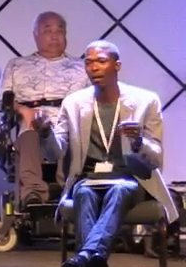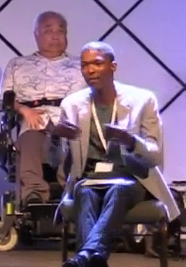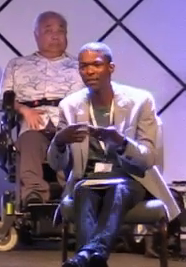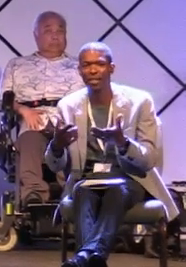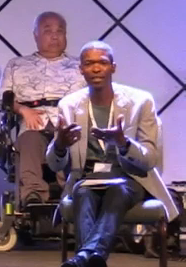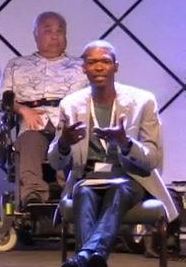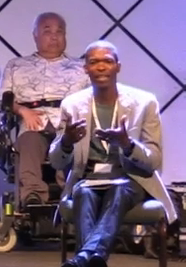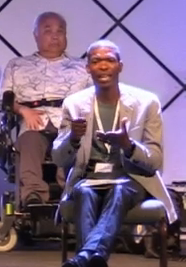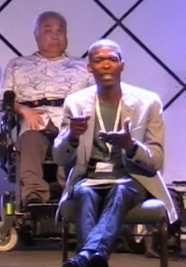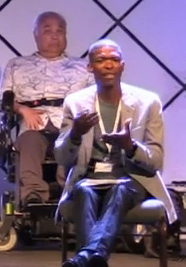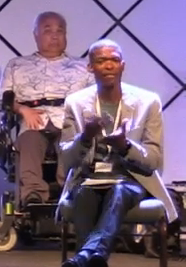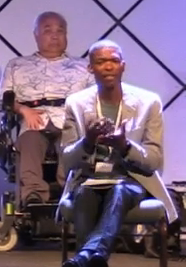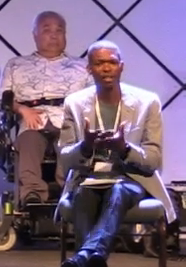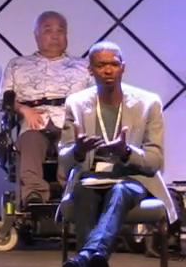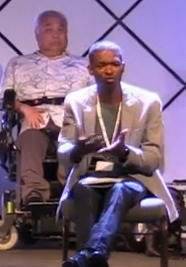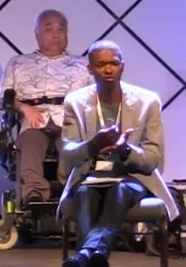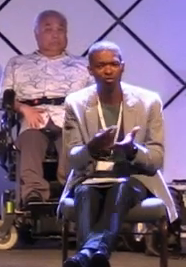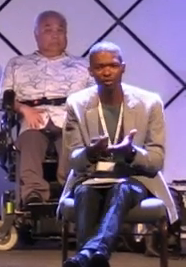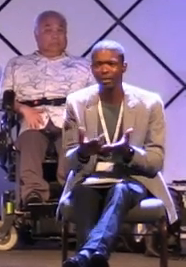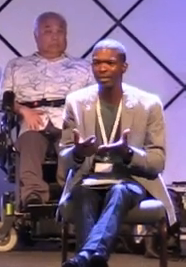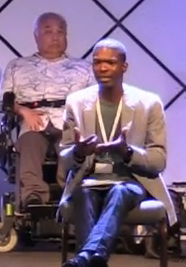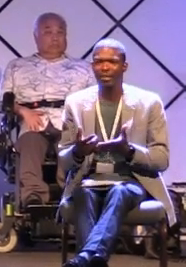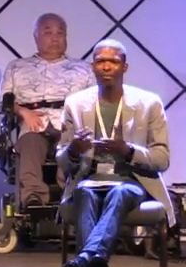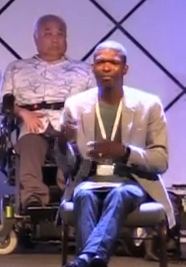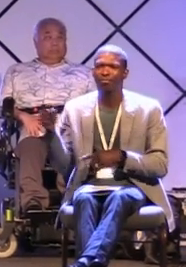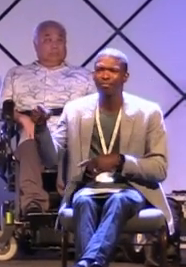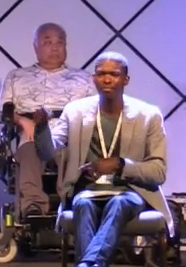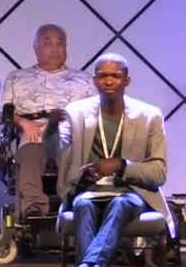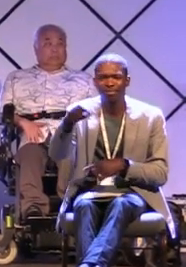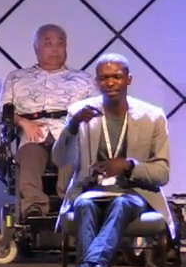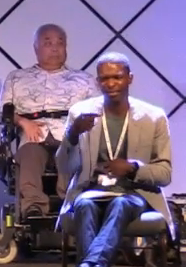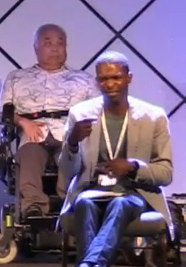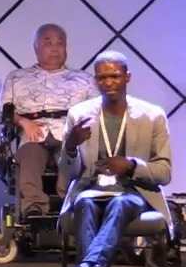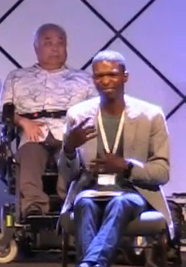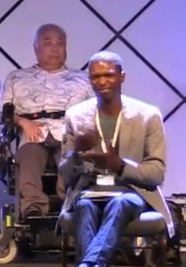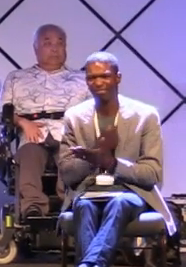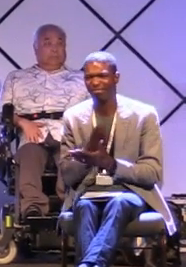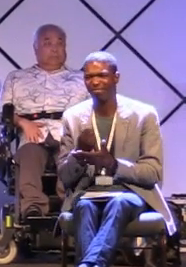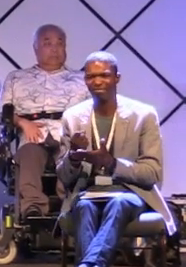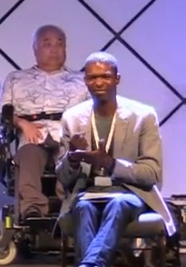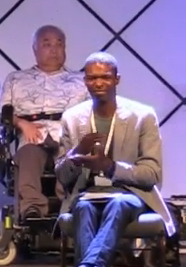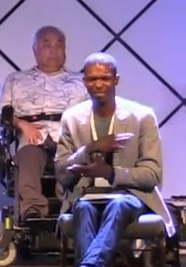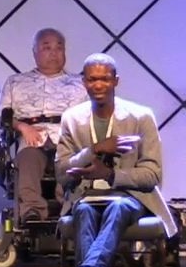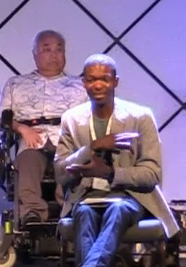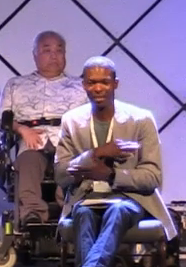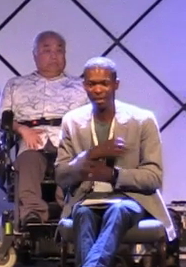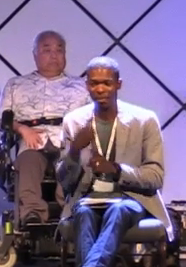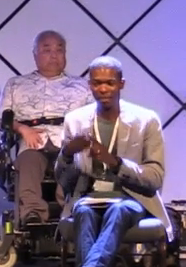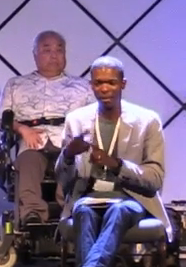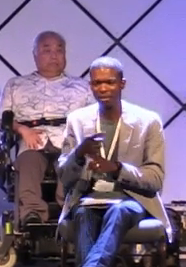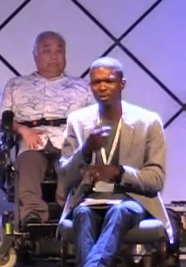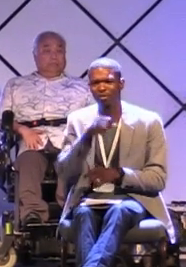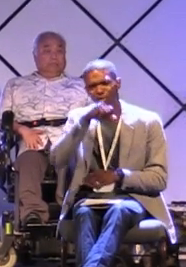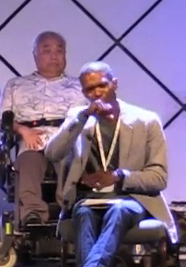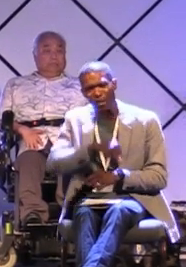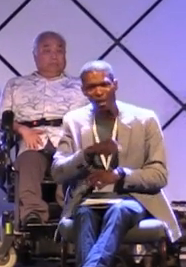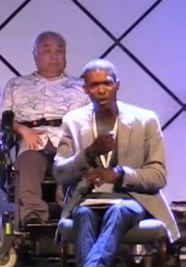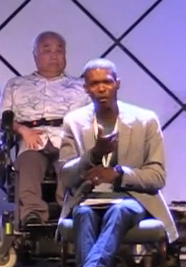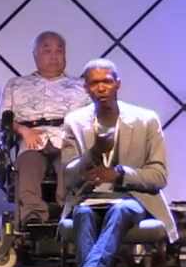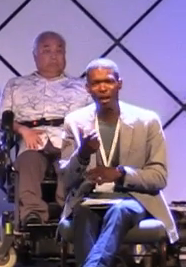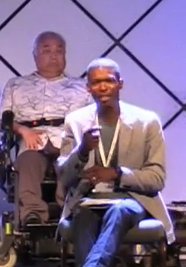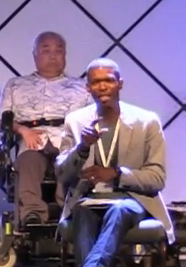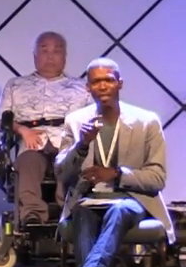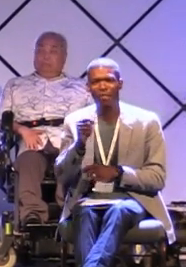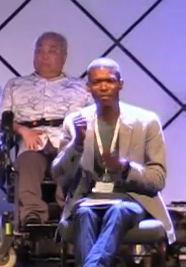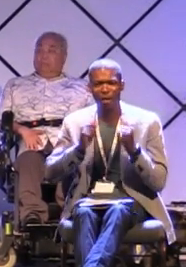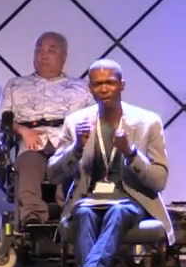and raising funds for silent auctions and raffle baskets. Tiffany is also a huge theater buff and is a season ticket holder